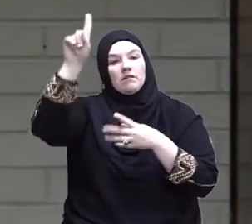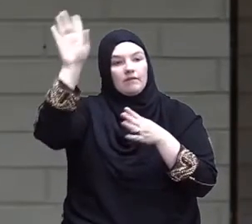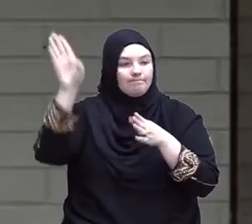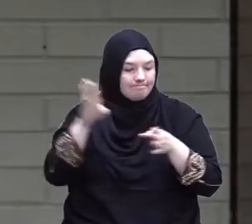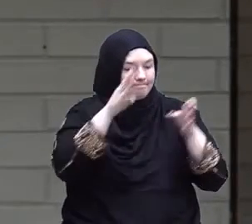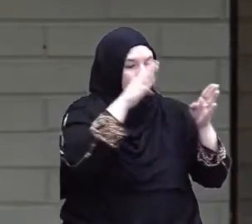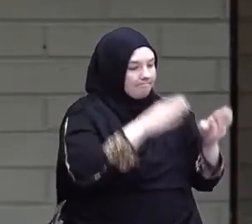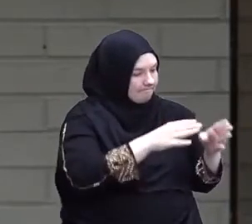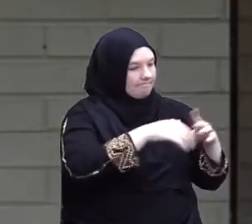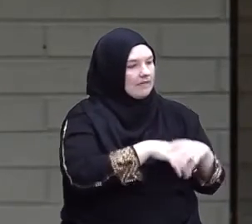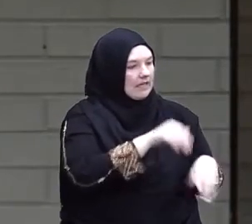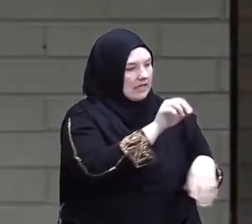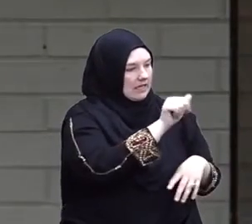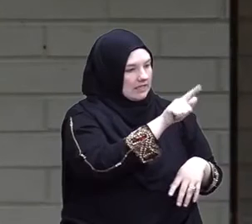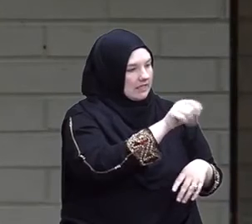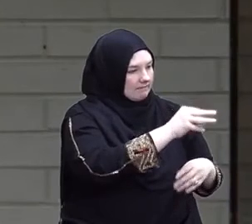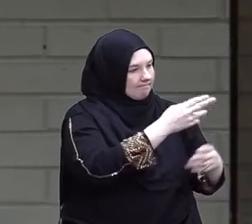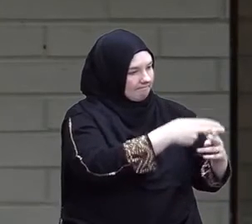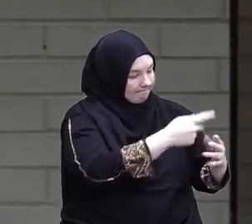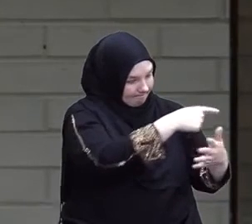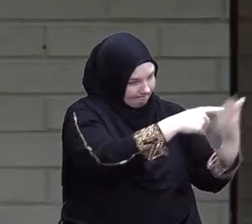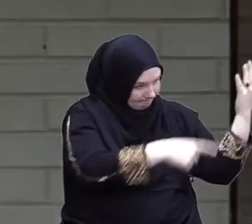Adam, name those things for them.